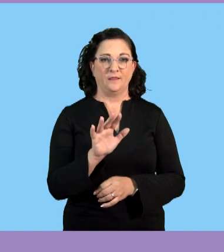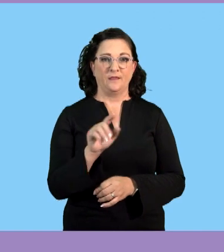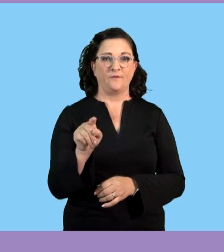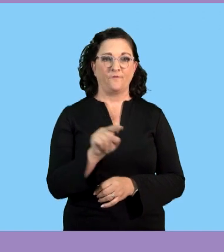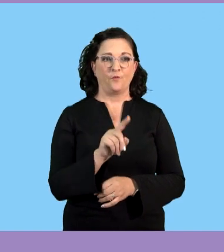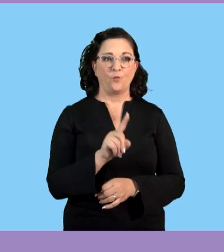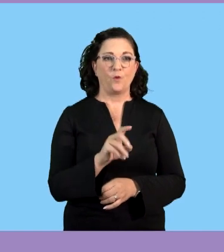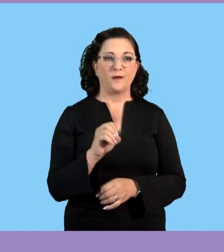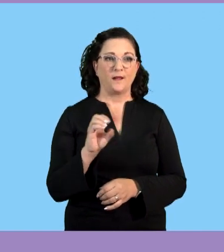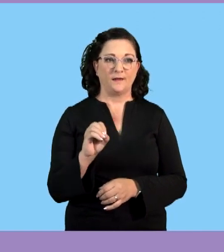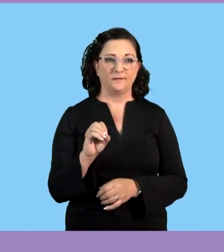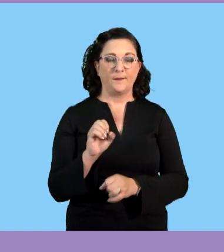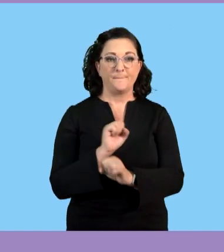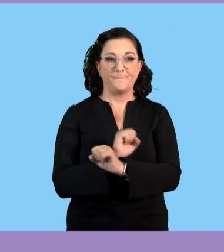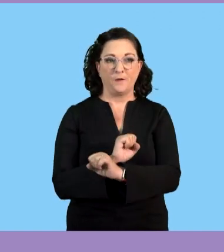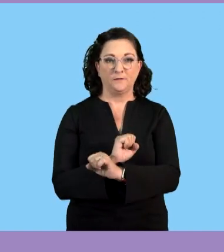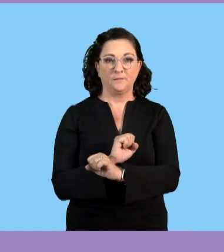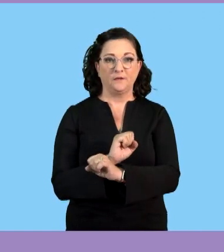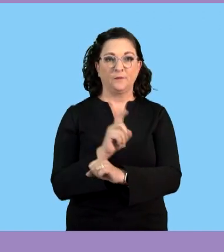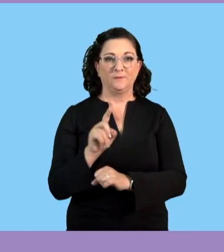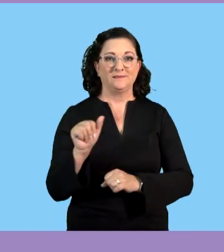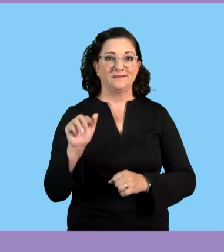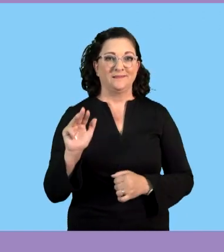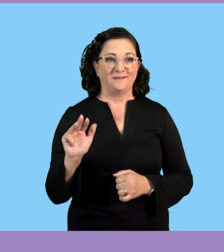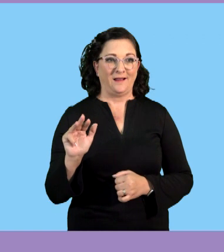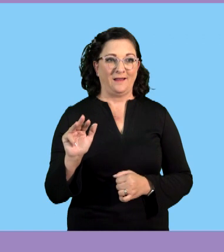of 100 multiplied by